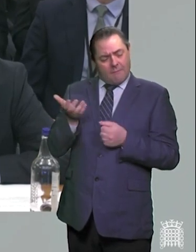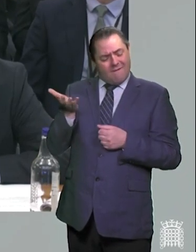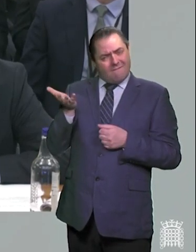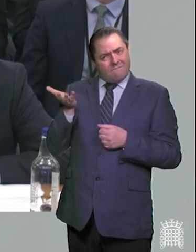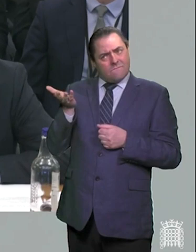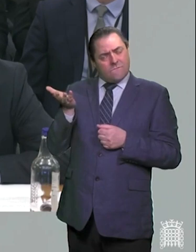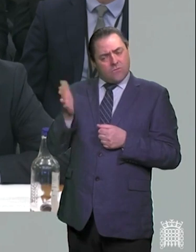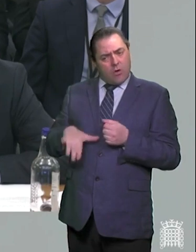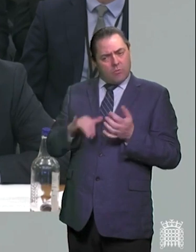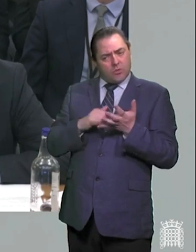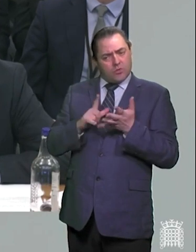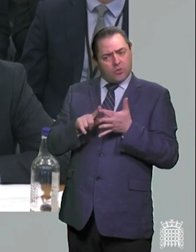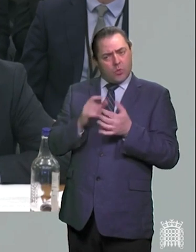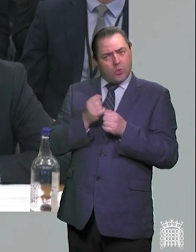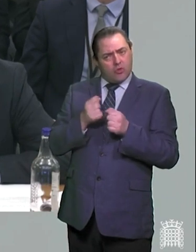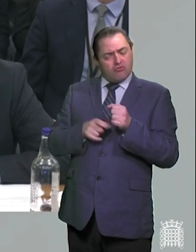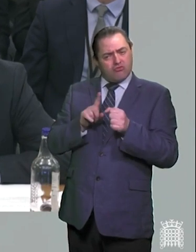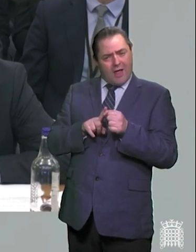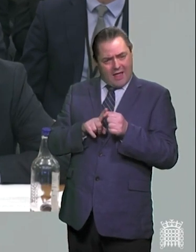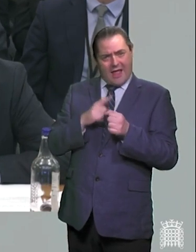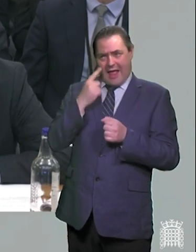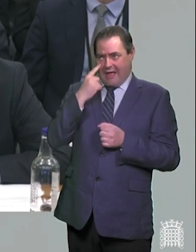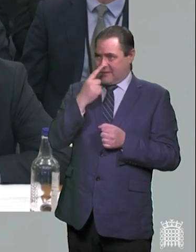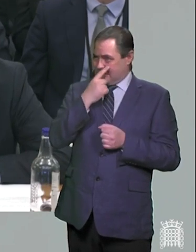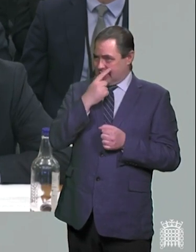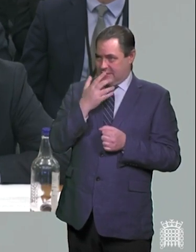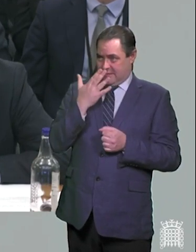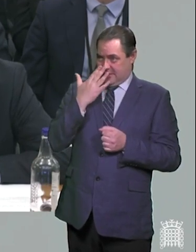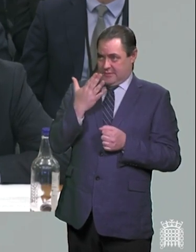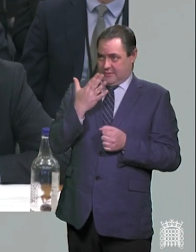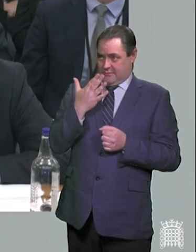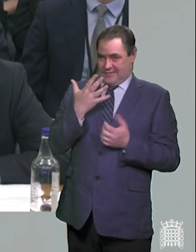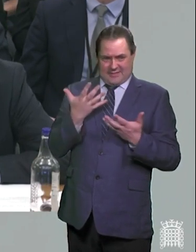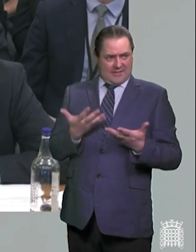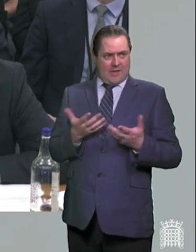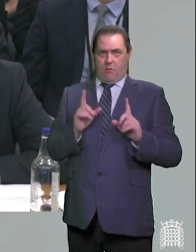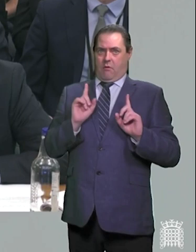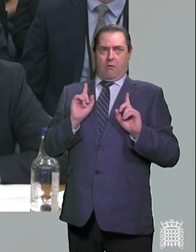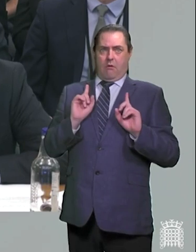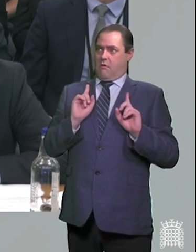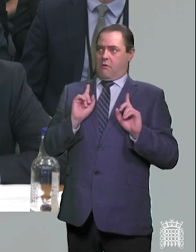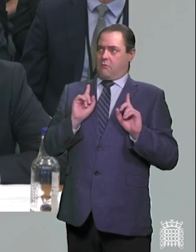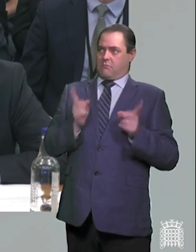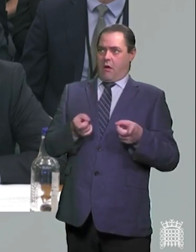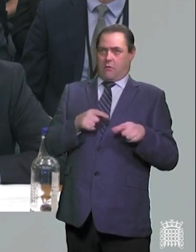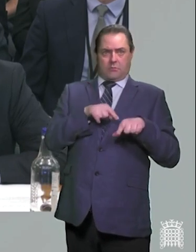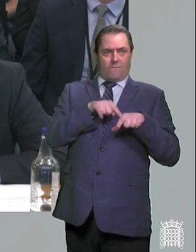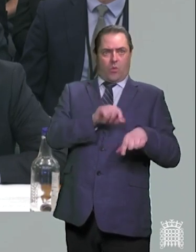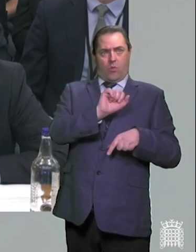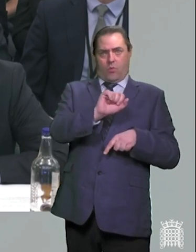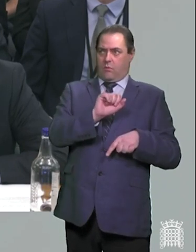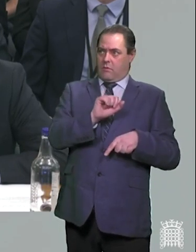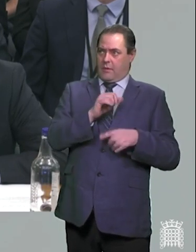there's the Sue Gray evidence that I've mentioned, and it seems quite incredible to me that we now can't adduce what she had to say